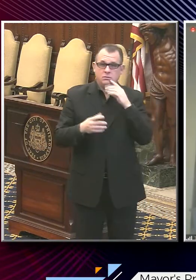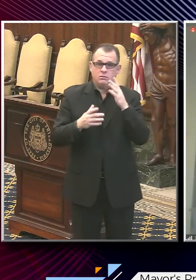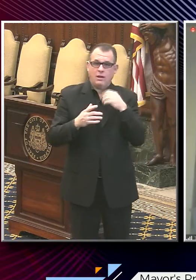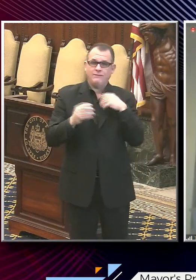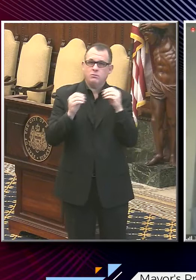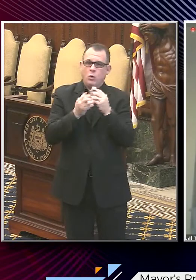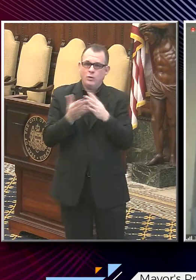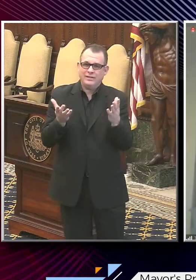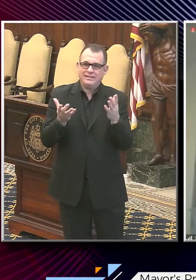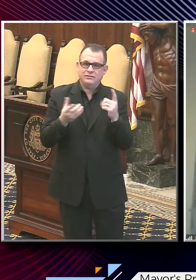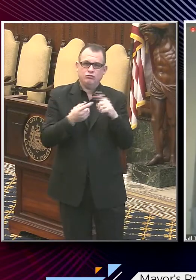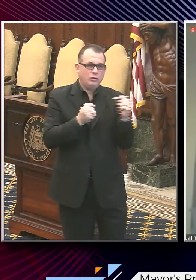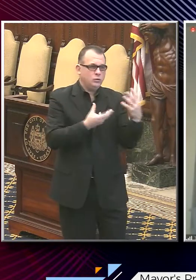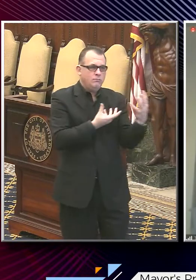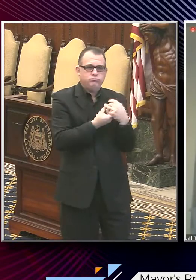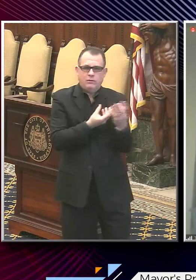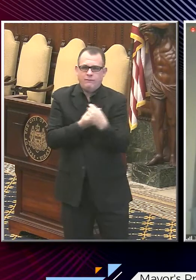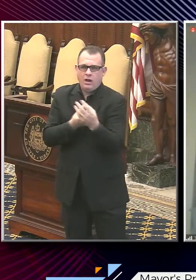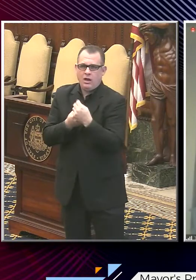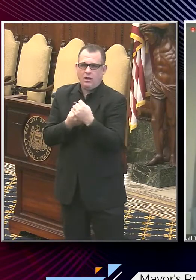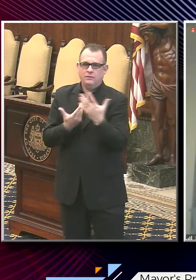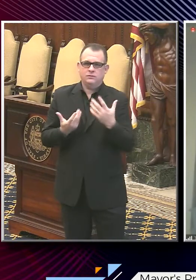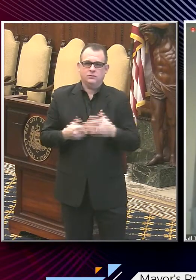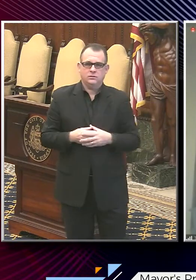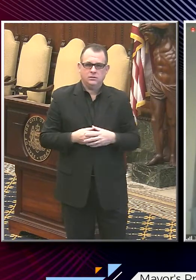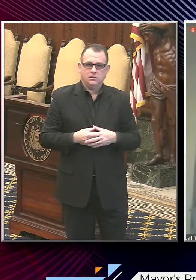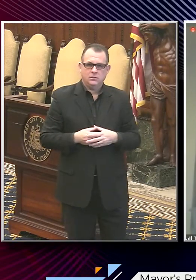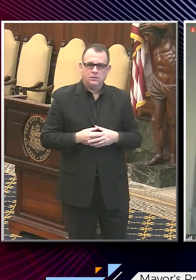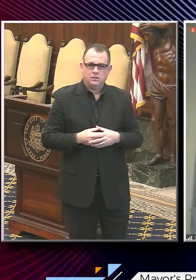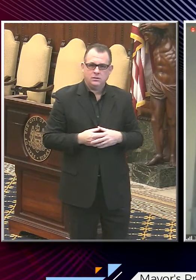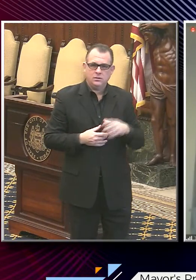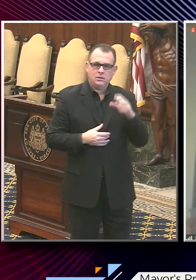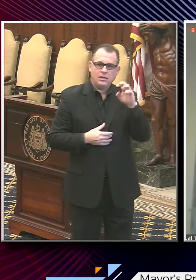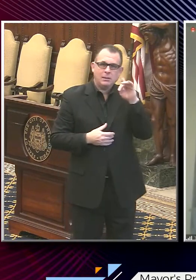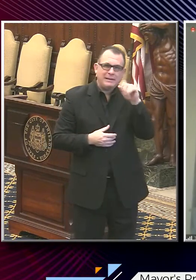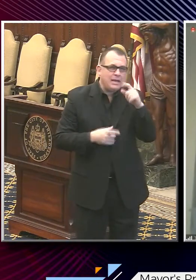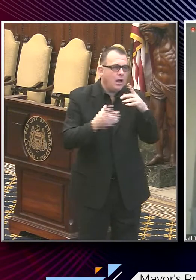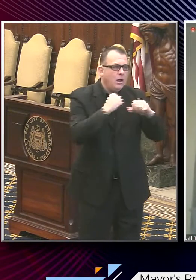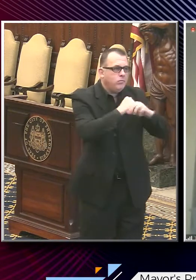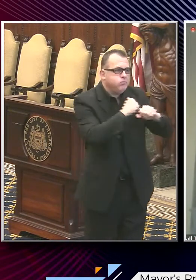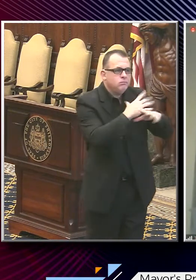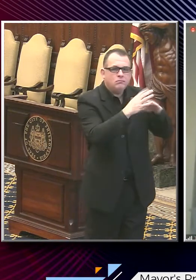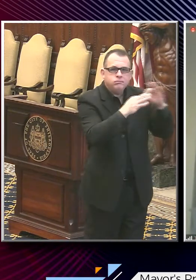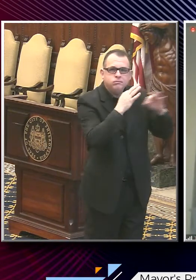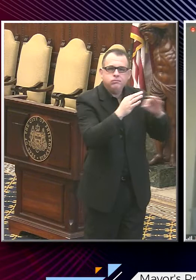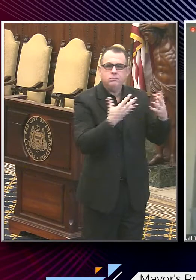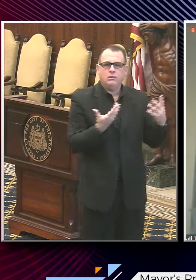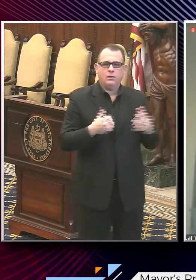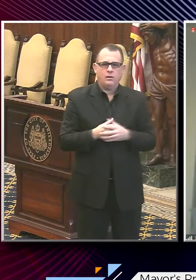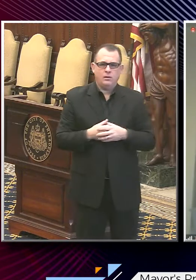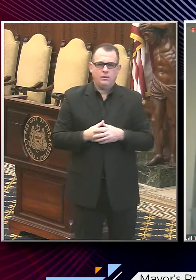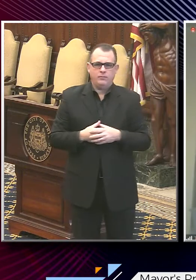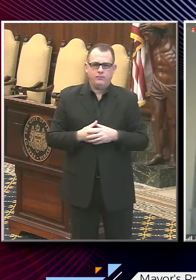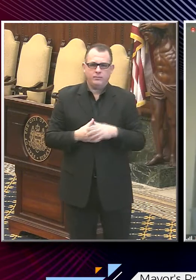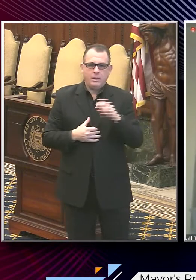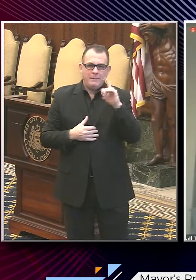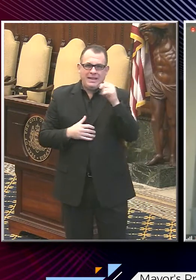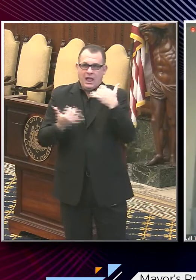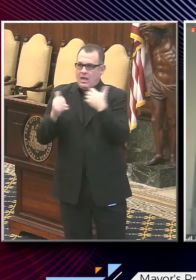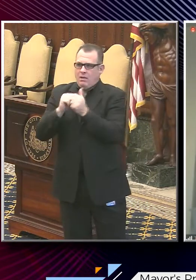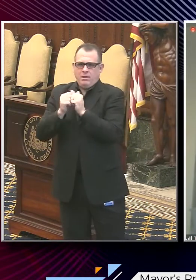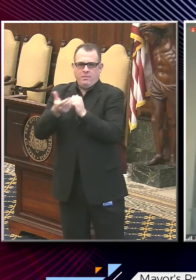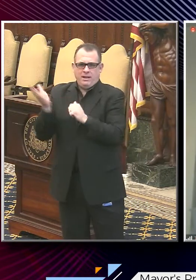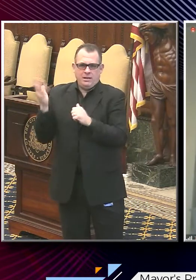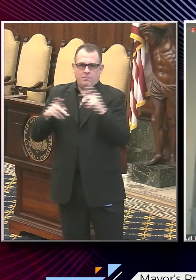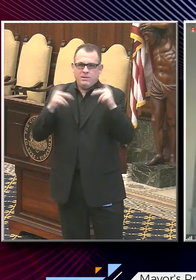doing more things that involve community leaders, and probably we'll have a media campaign that promotes vaccination. We don't want to do a media campaign promoting